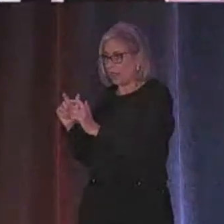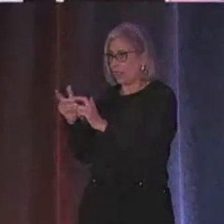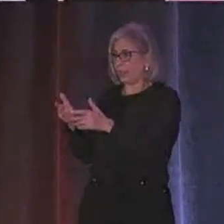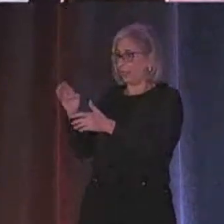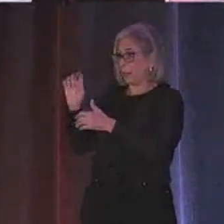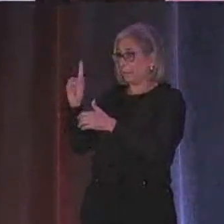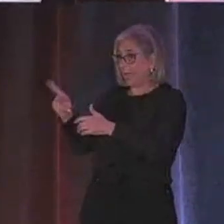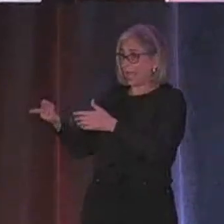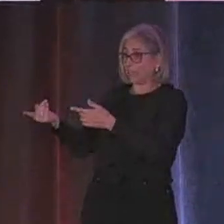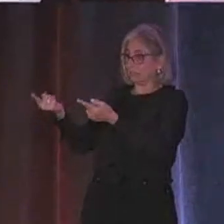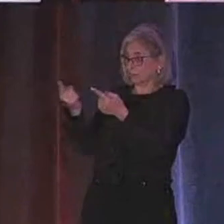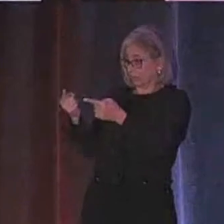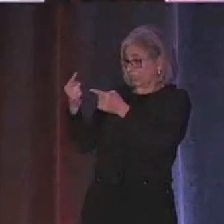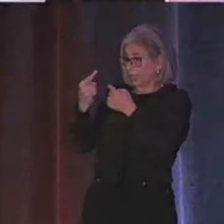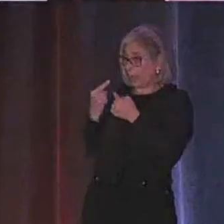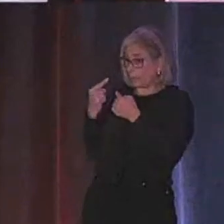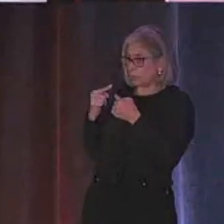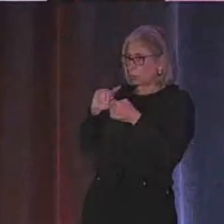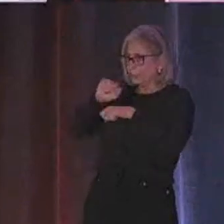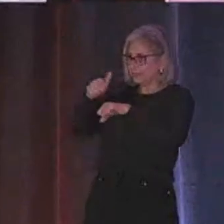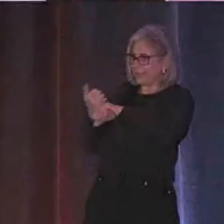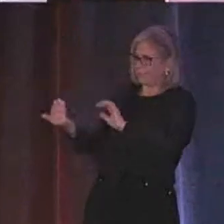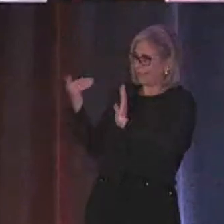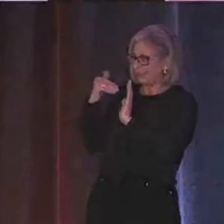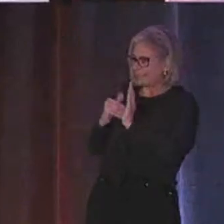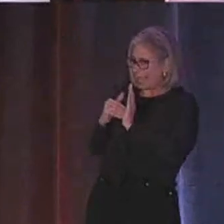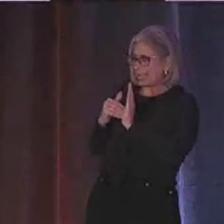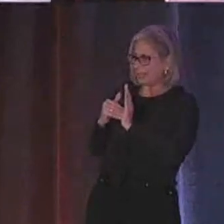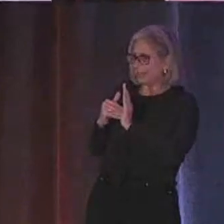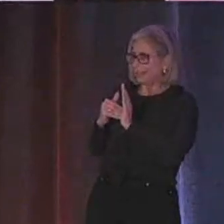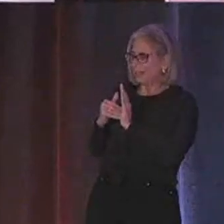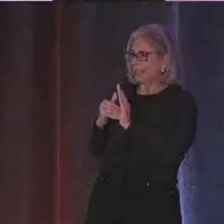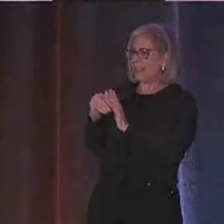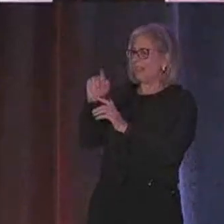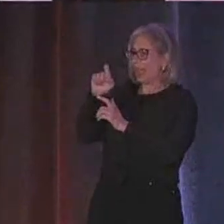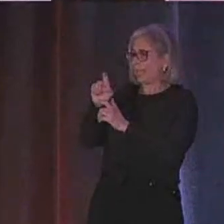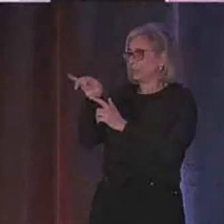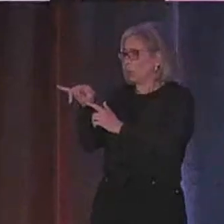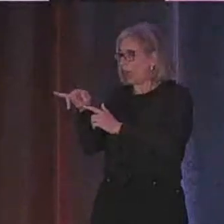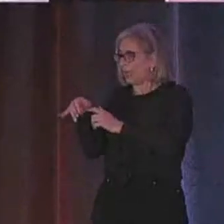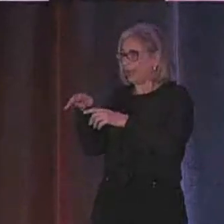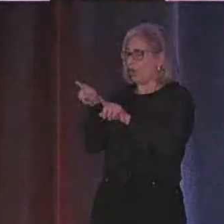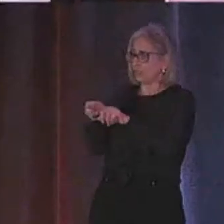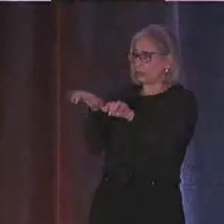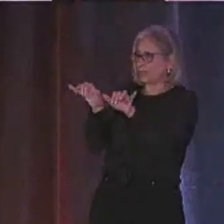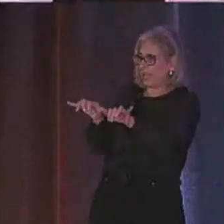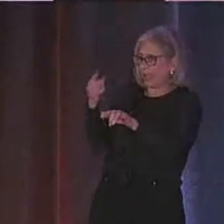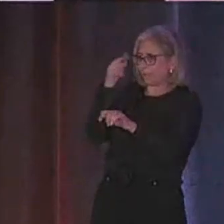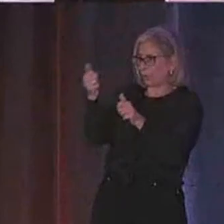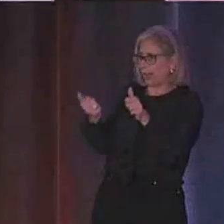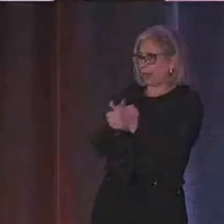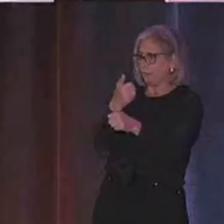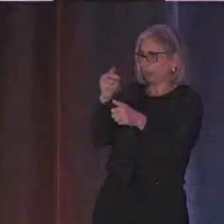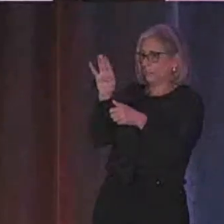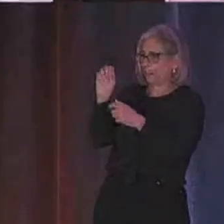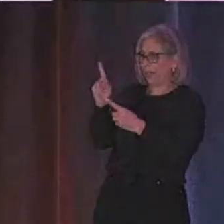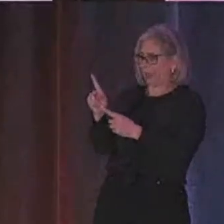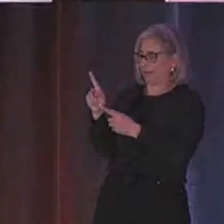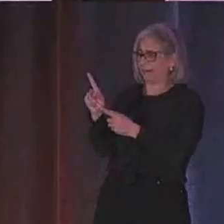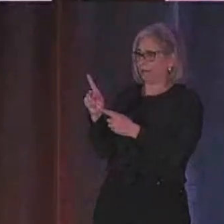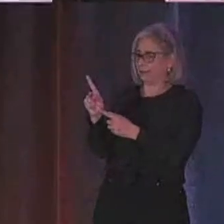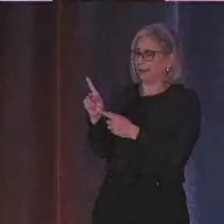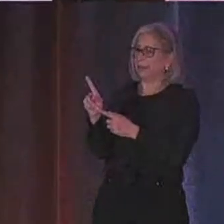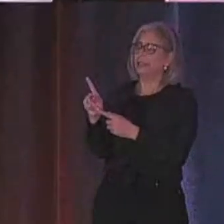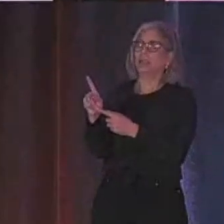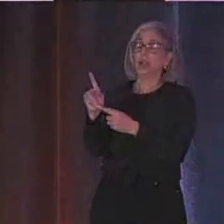comes in, we're resetting the position, the X, Y, and scale for each of these blocks. So as